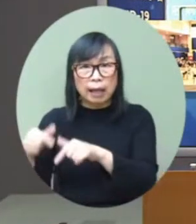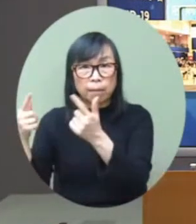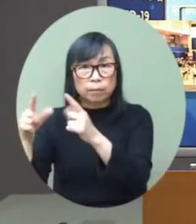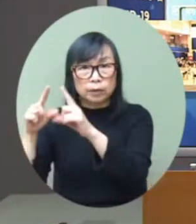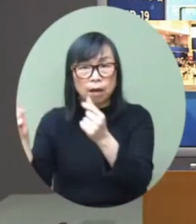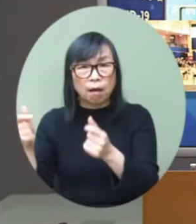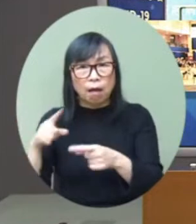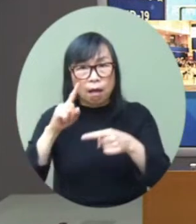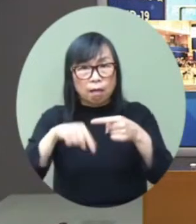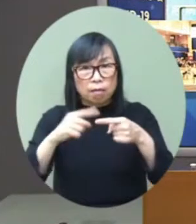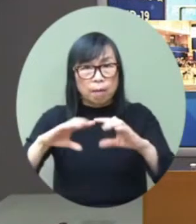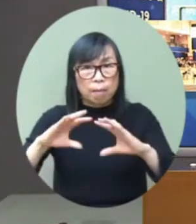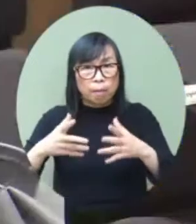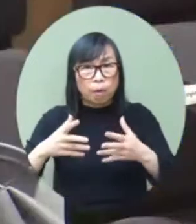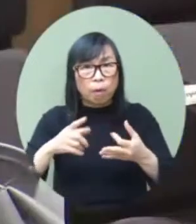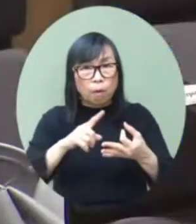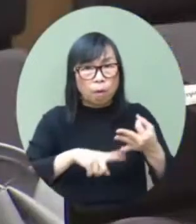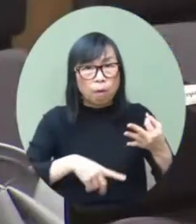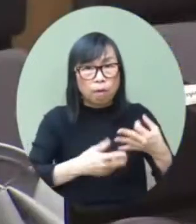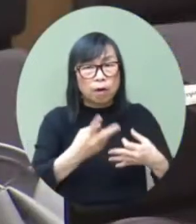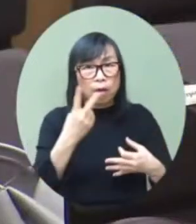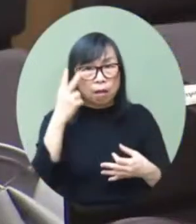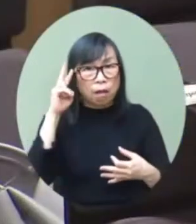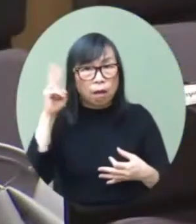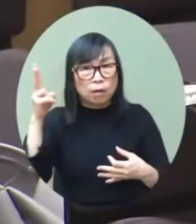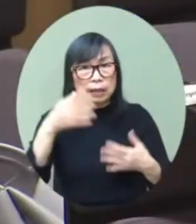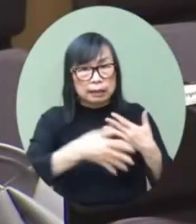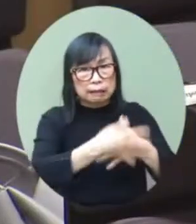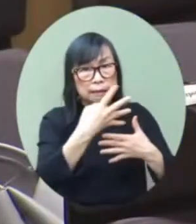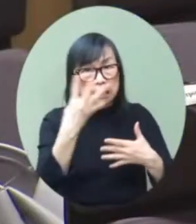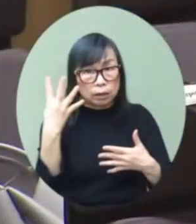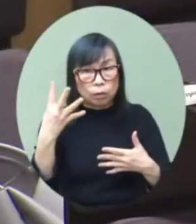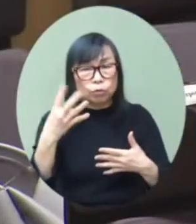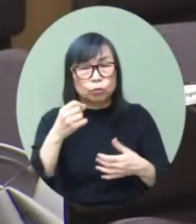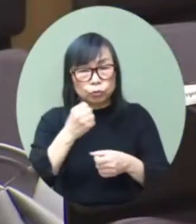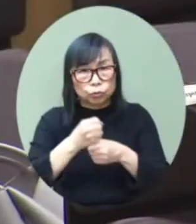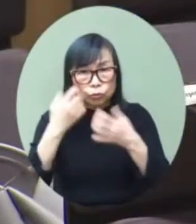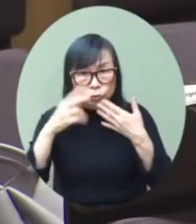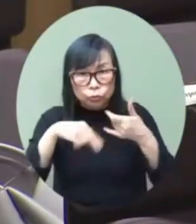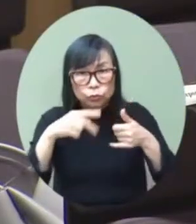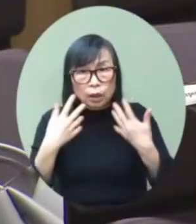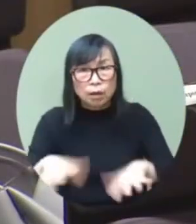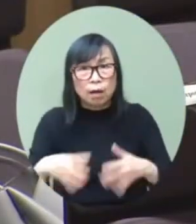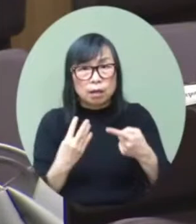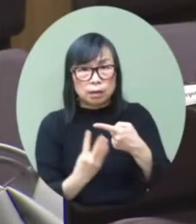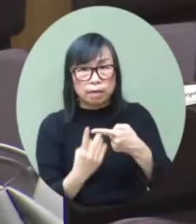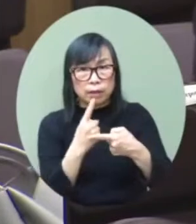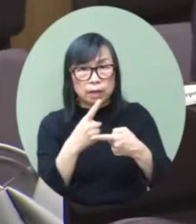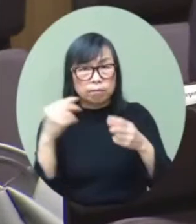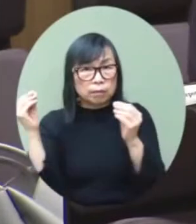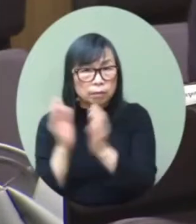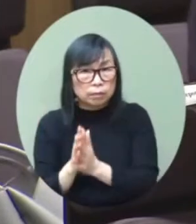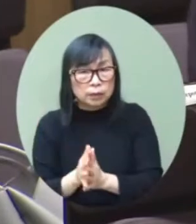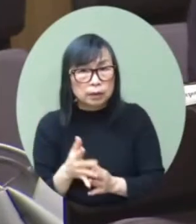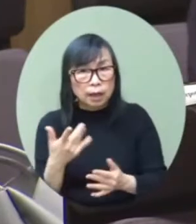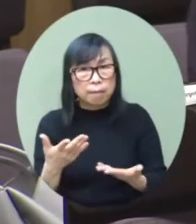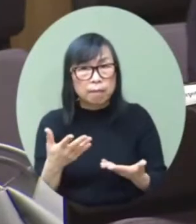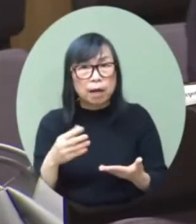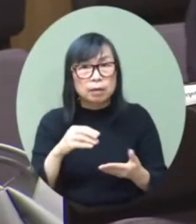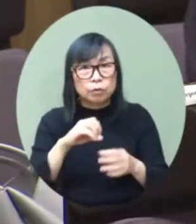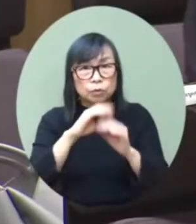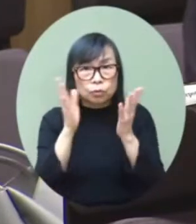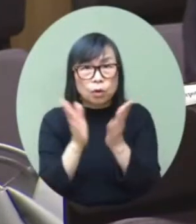The chief executive mentioned that the typo Quang estate that 4 buildings for 2 days and about a quarter or